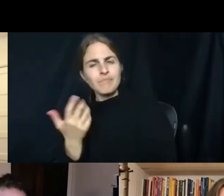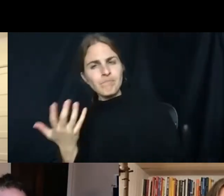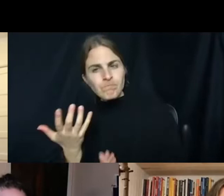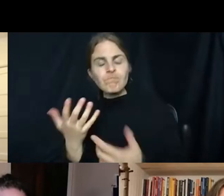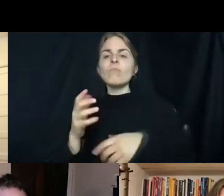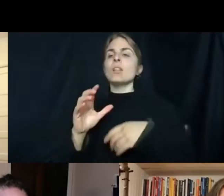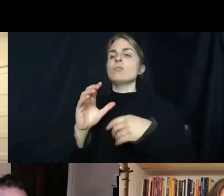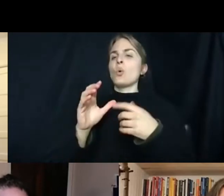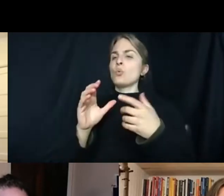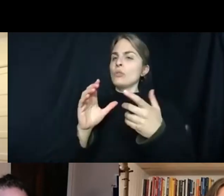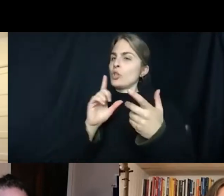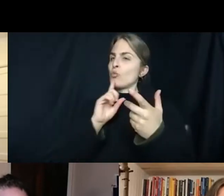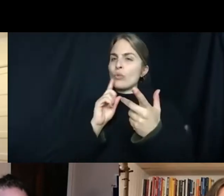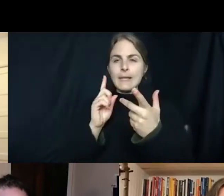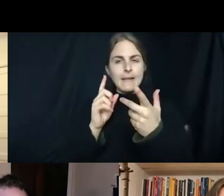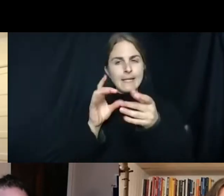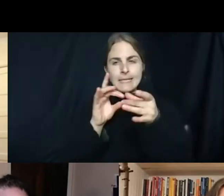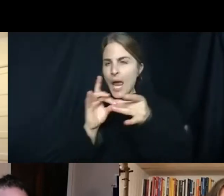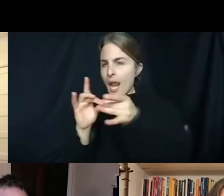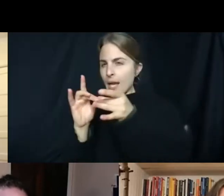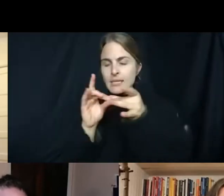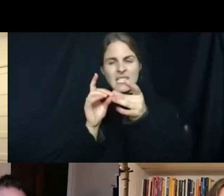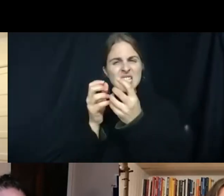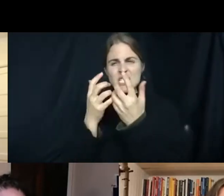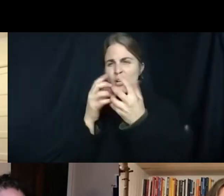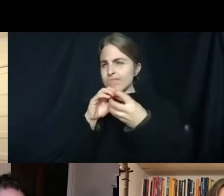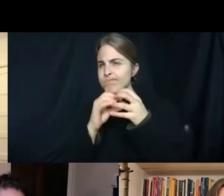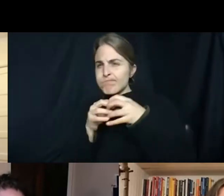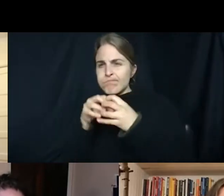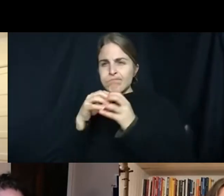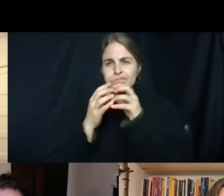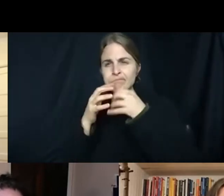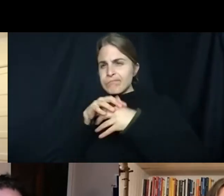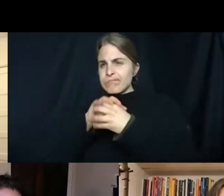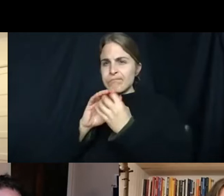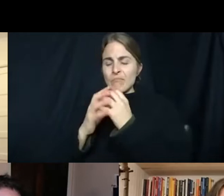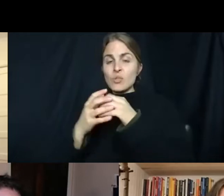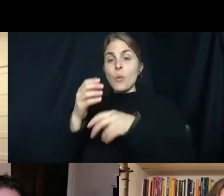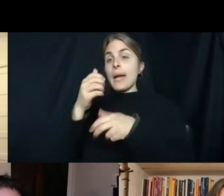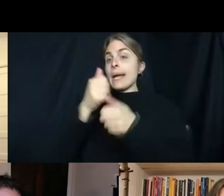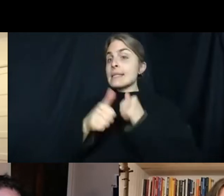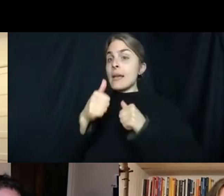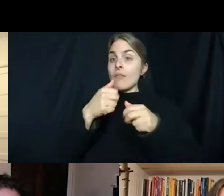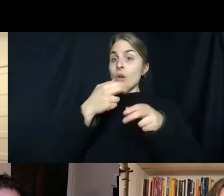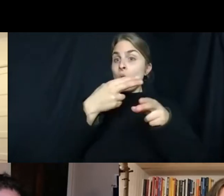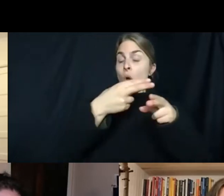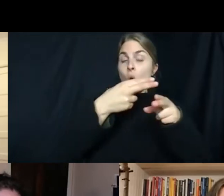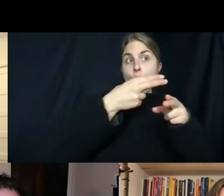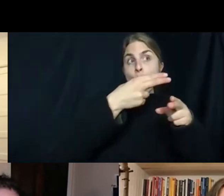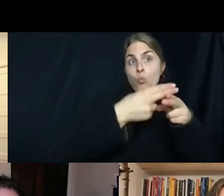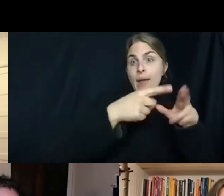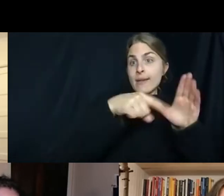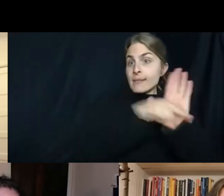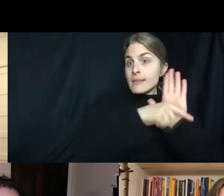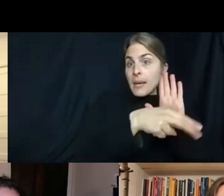They're so closely tied together that I think putting the arrow from like weight stigma to healthcare, as it's like a